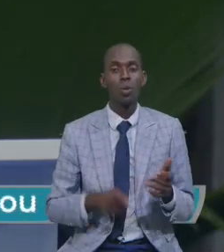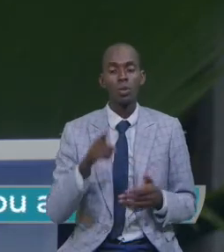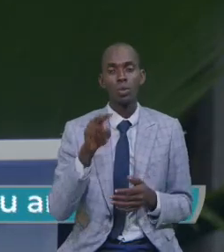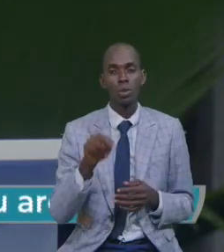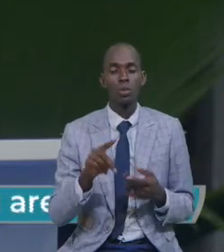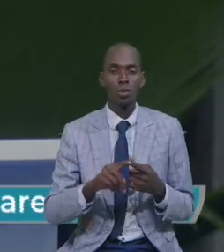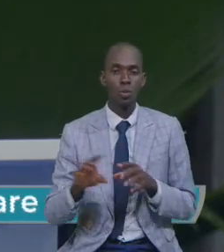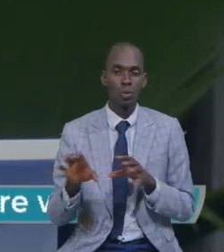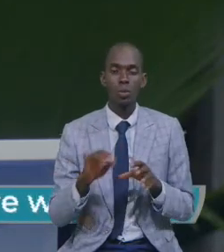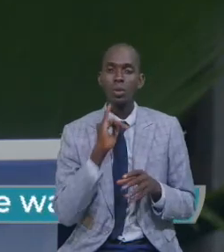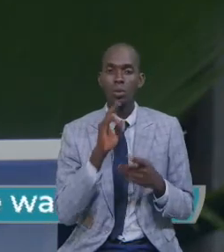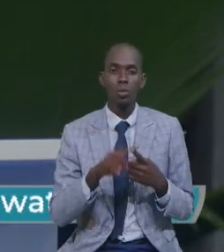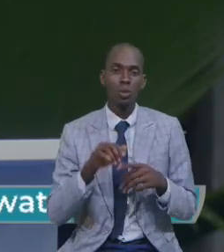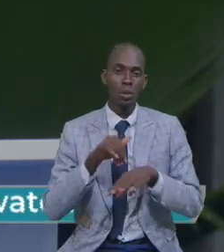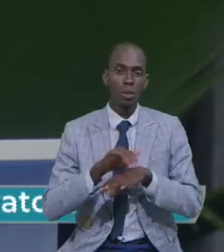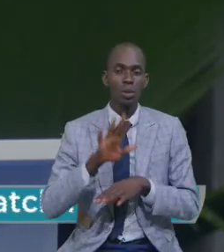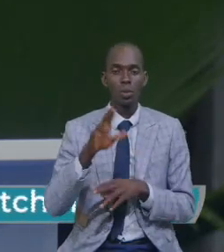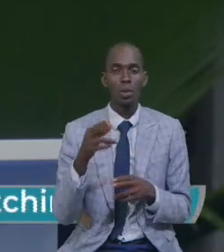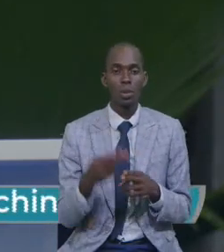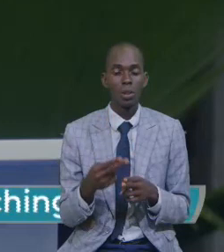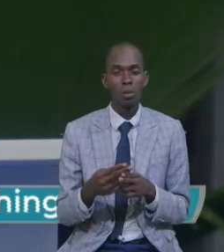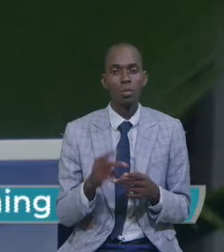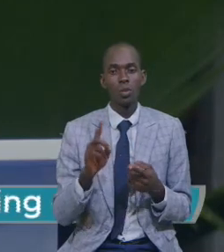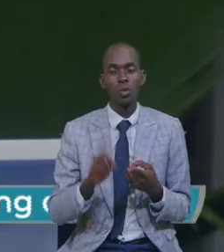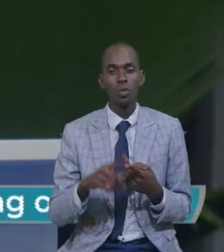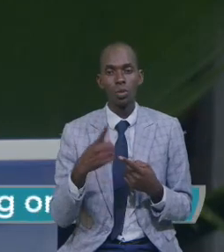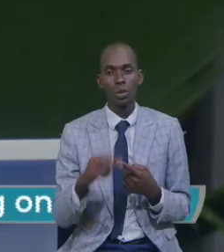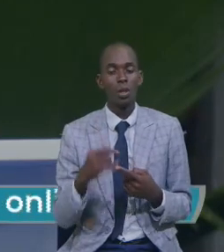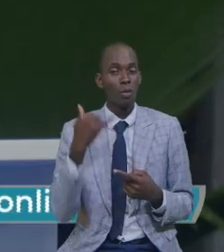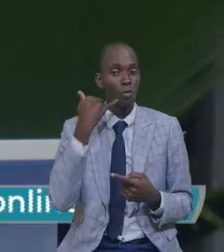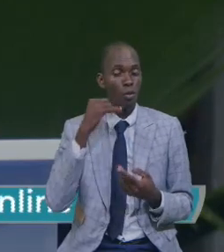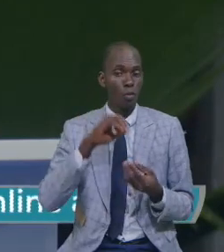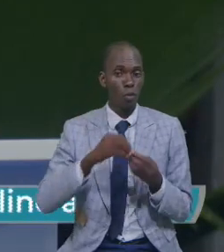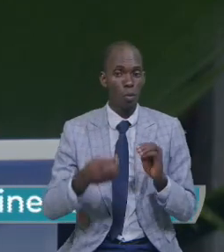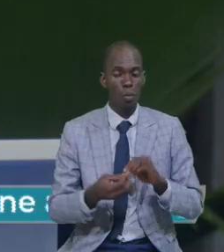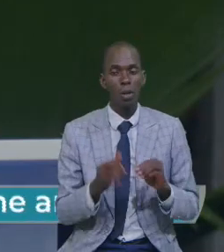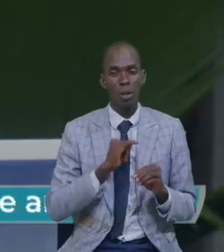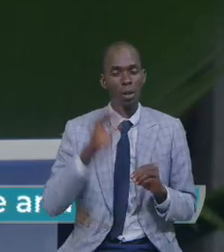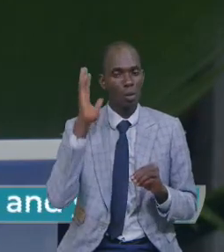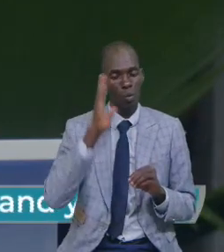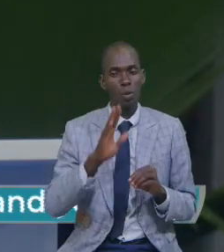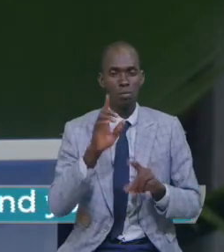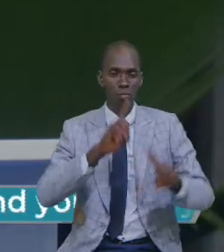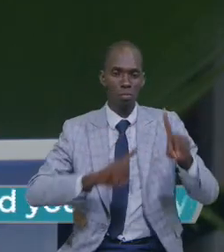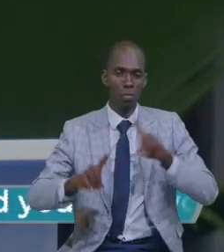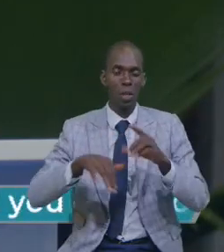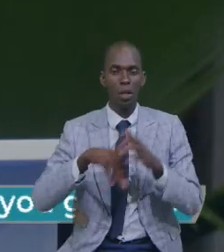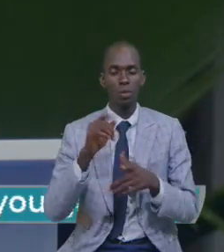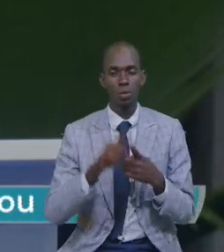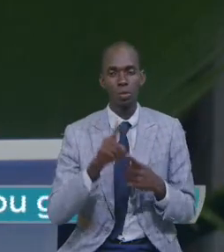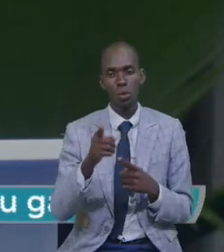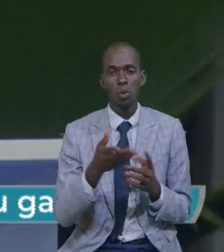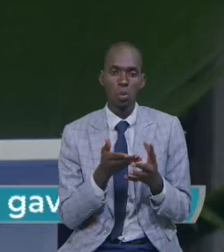the phone number that I'm going to read out to you now via SMS